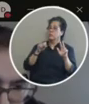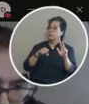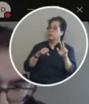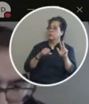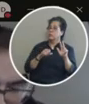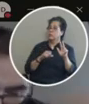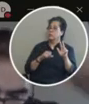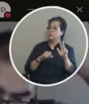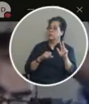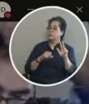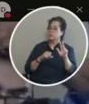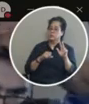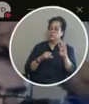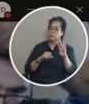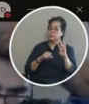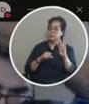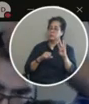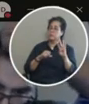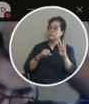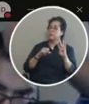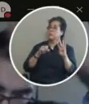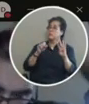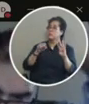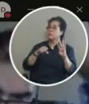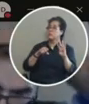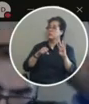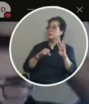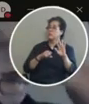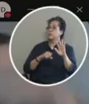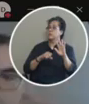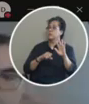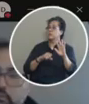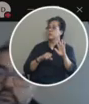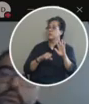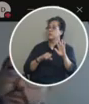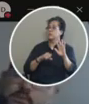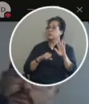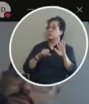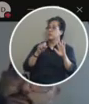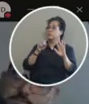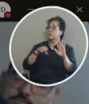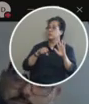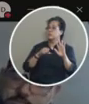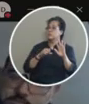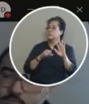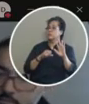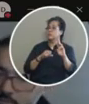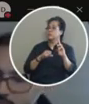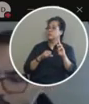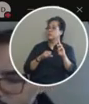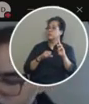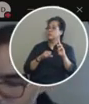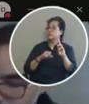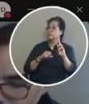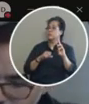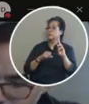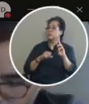Yes. Morgan. Yes. Salcido. Aye. Rodriguez.